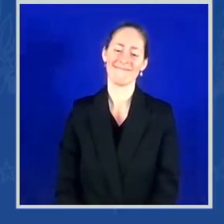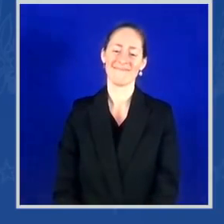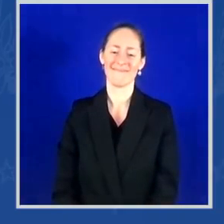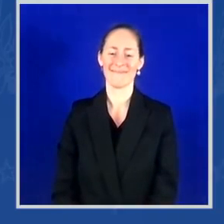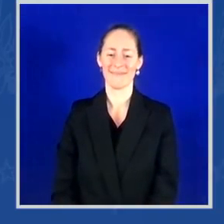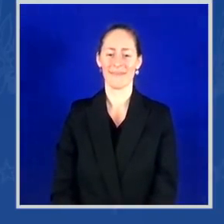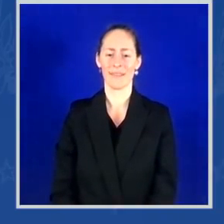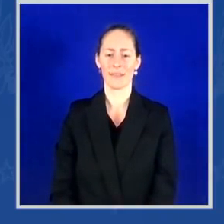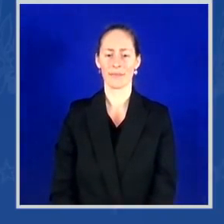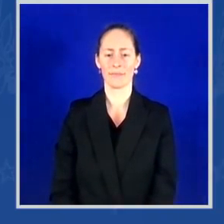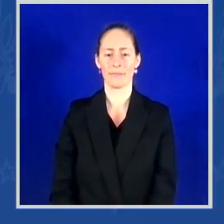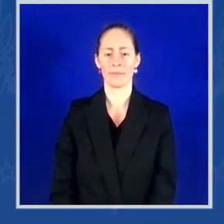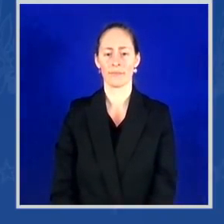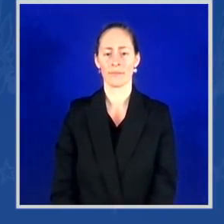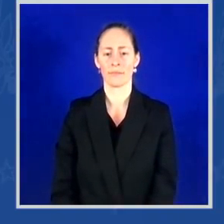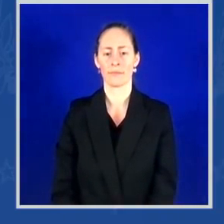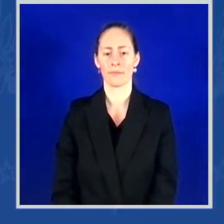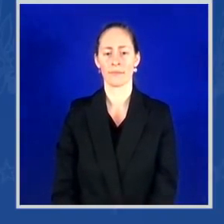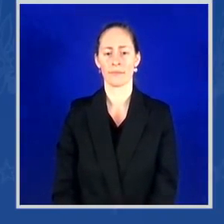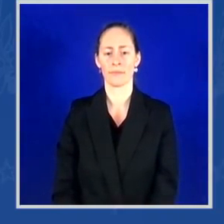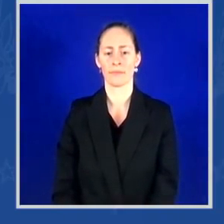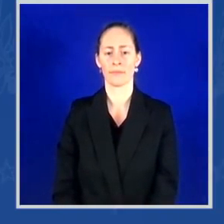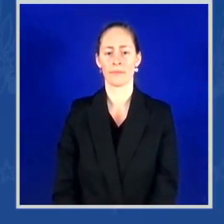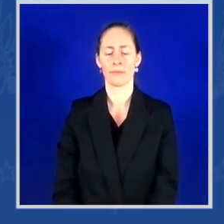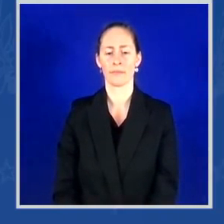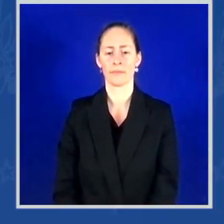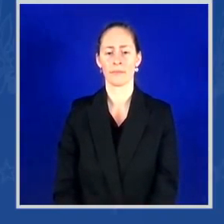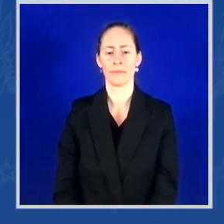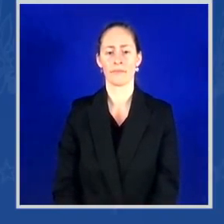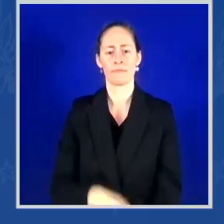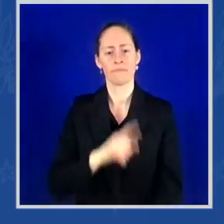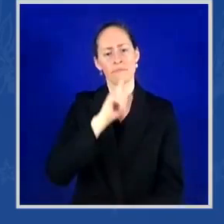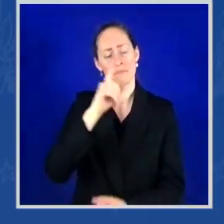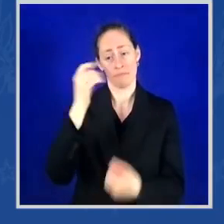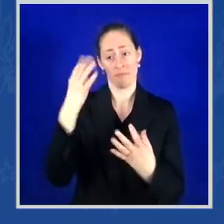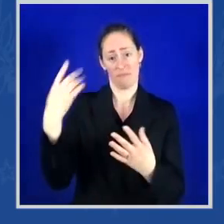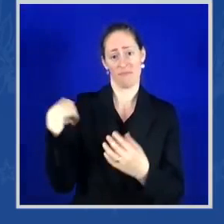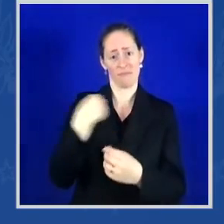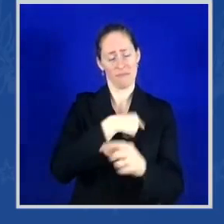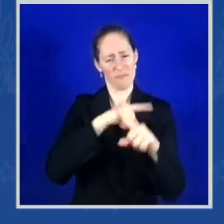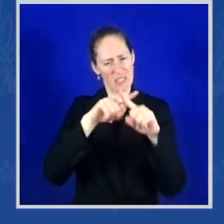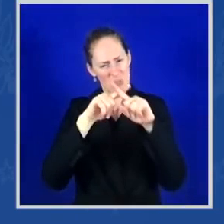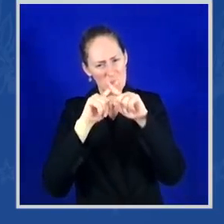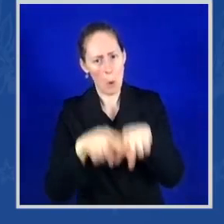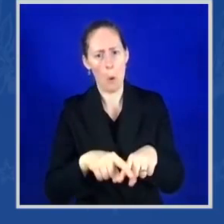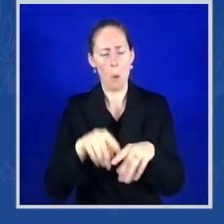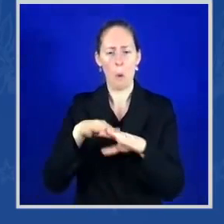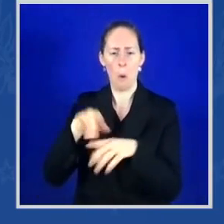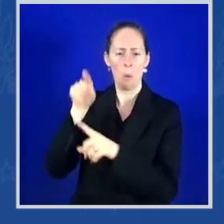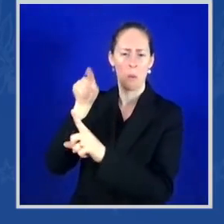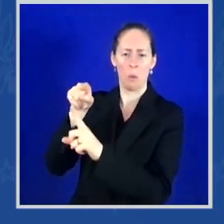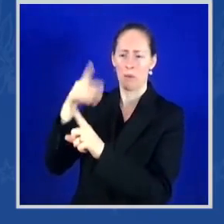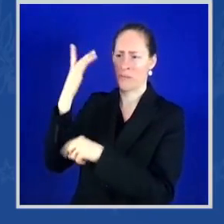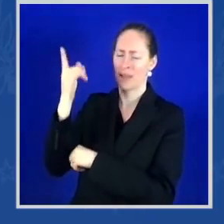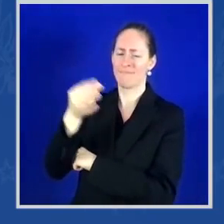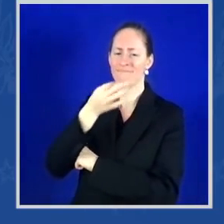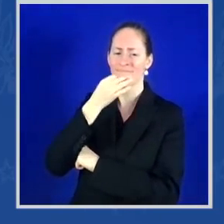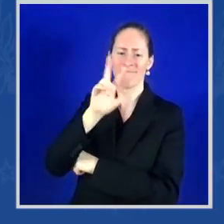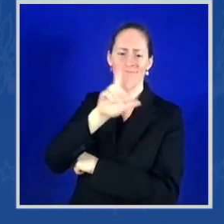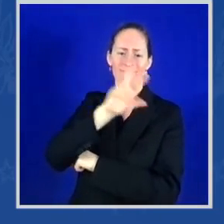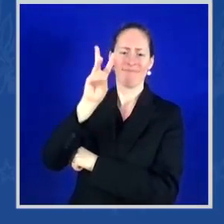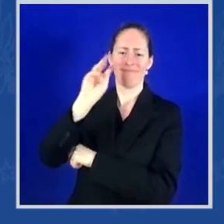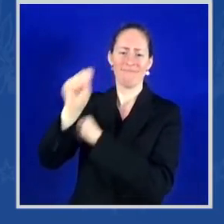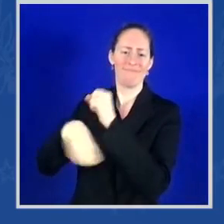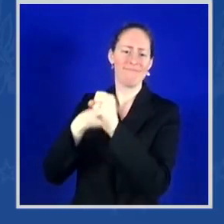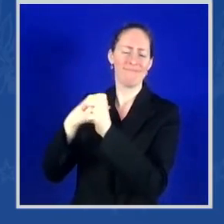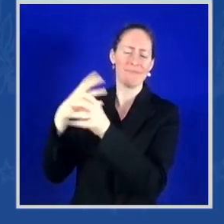anybody coming to this event. For over 50 years, I think, 36 years or so as our United States Senator. You were here as